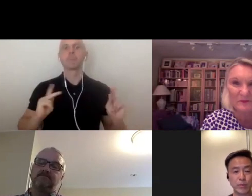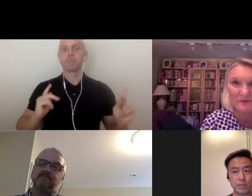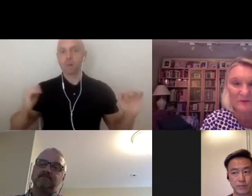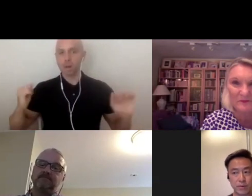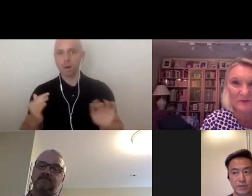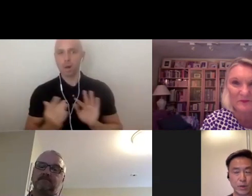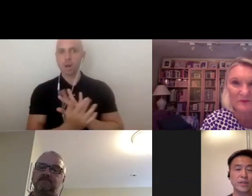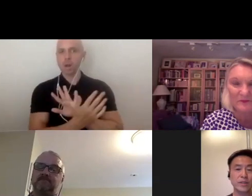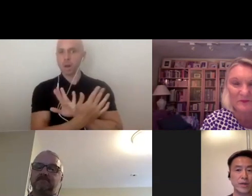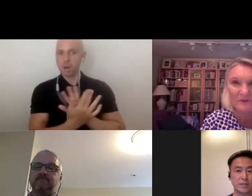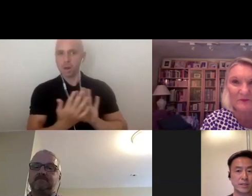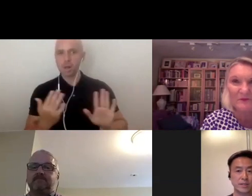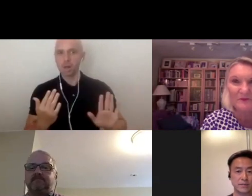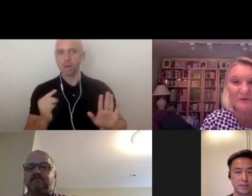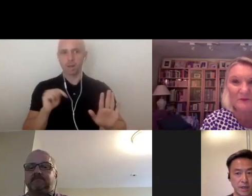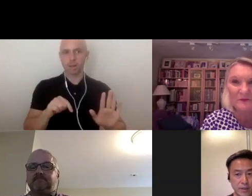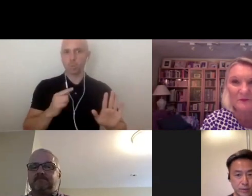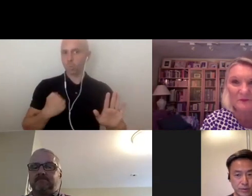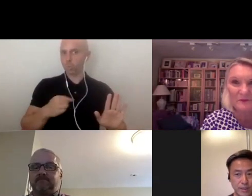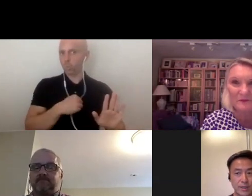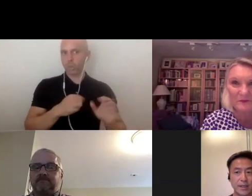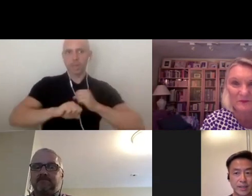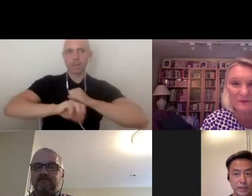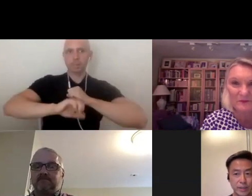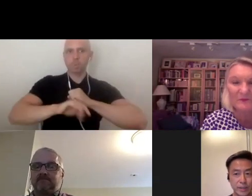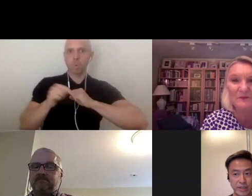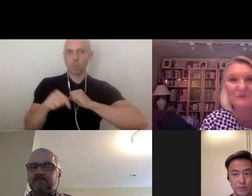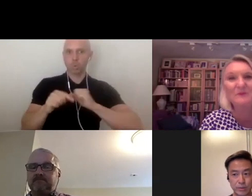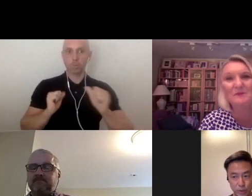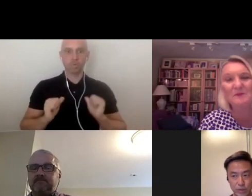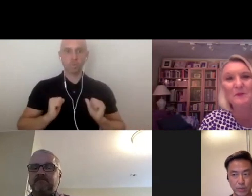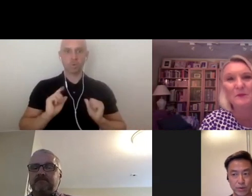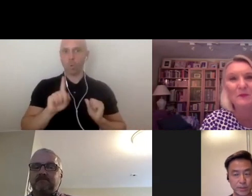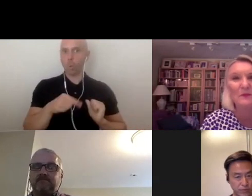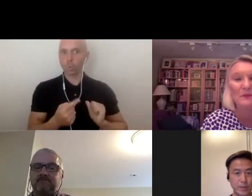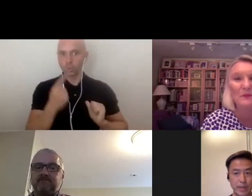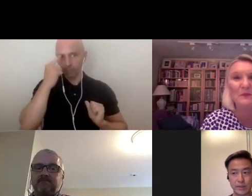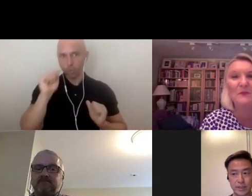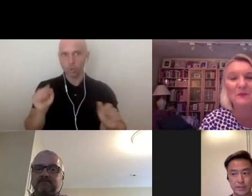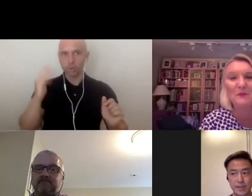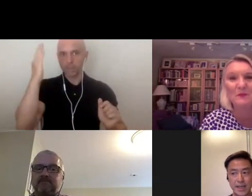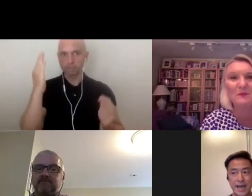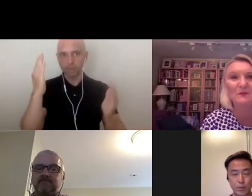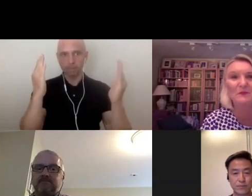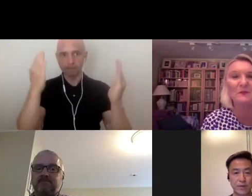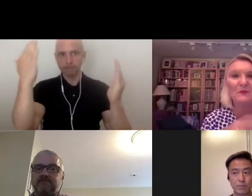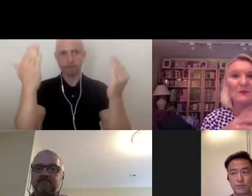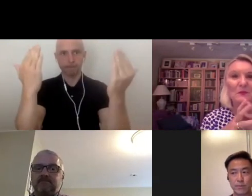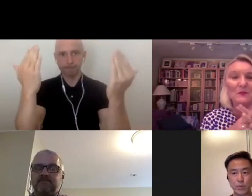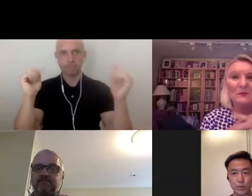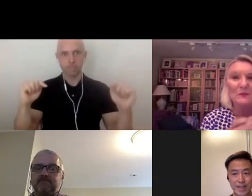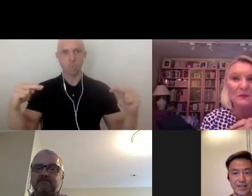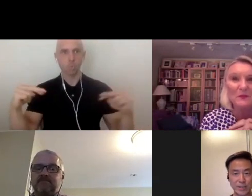will promote our performance only to the residents of these condos, encouraging them to enjoy the performance from their balconies. However,